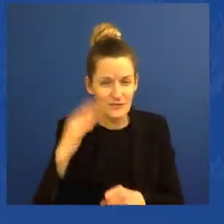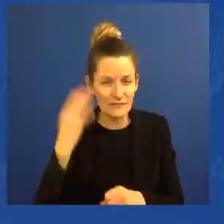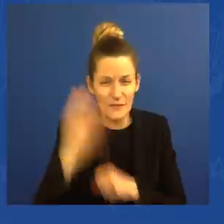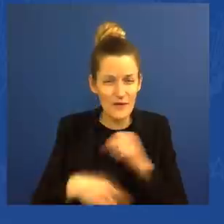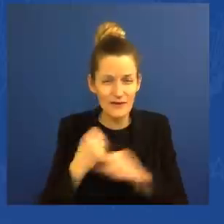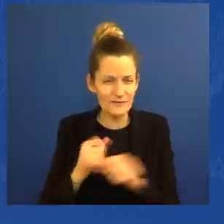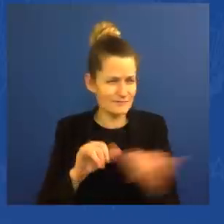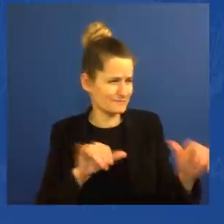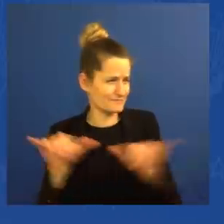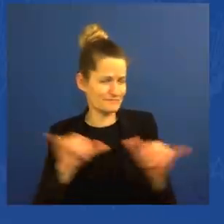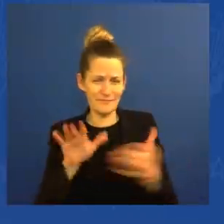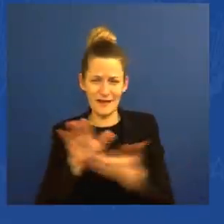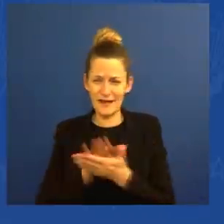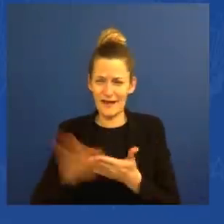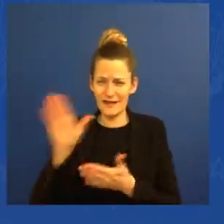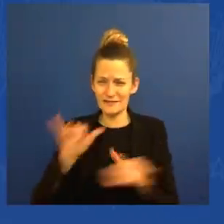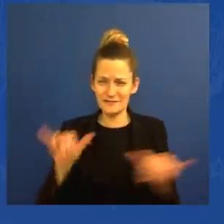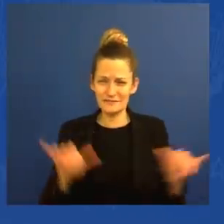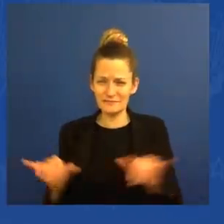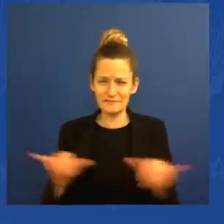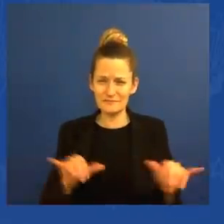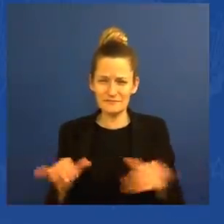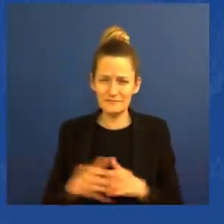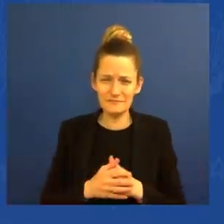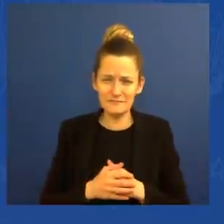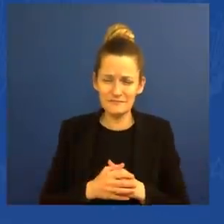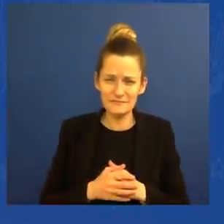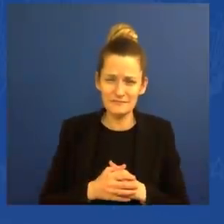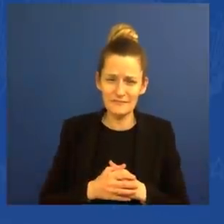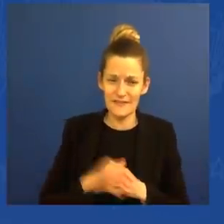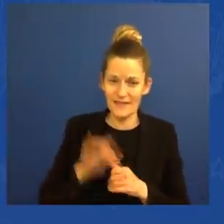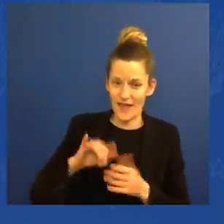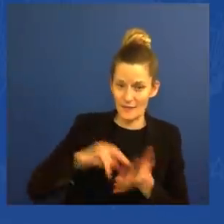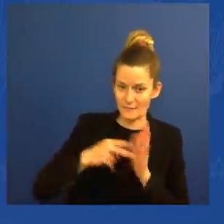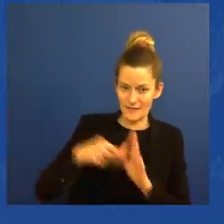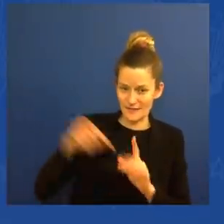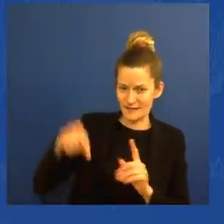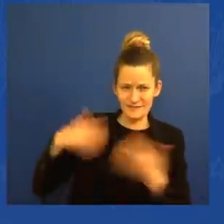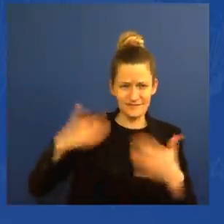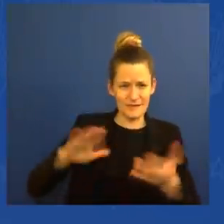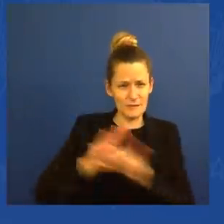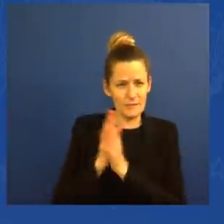finish. Projects are cheaper because they last longer and they're better.